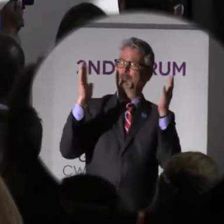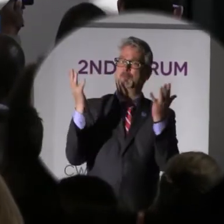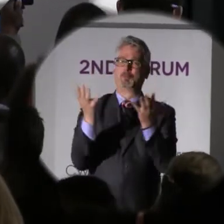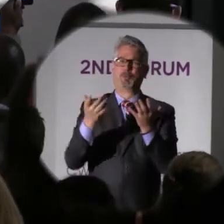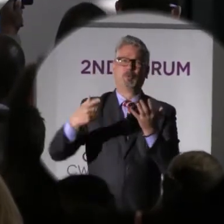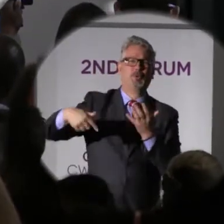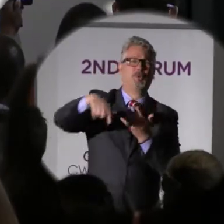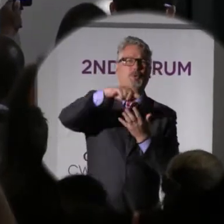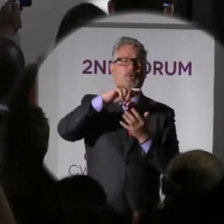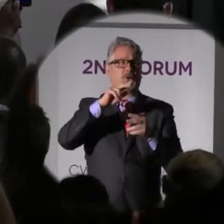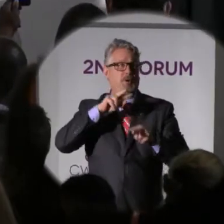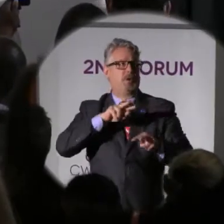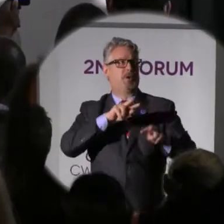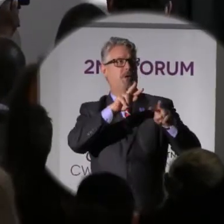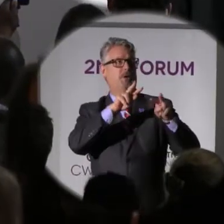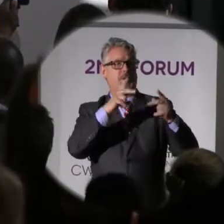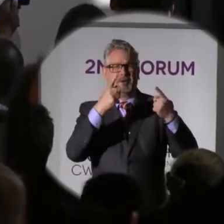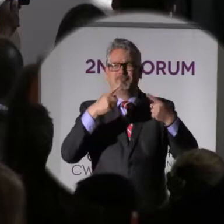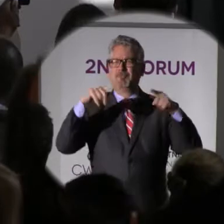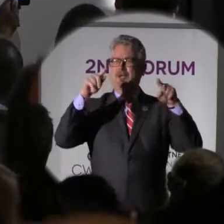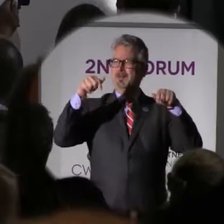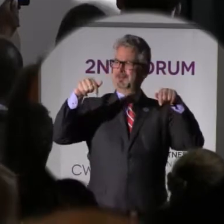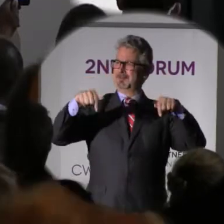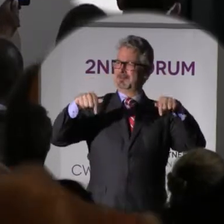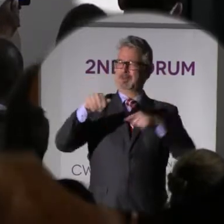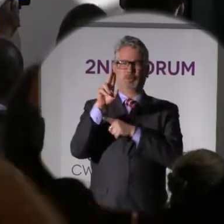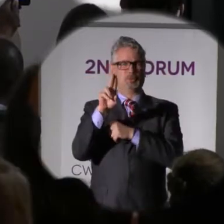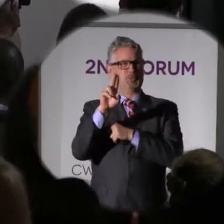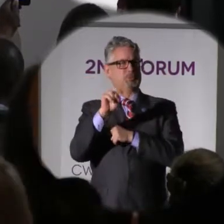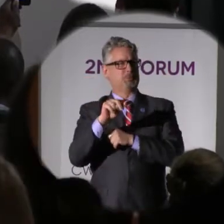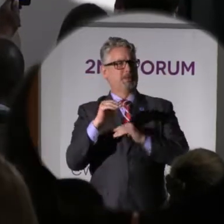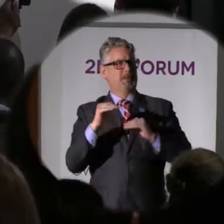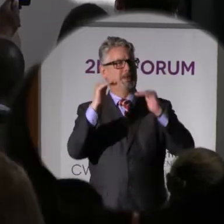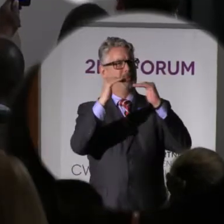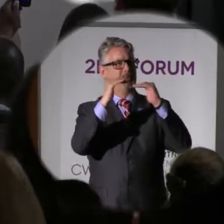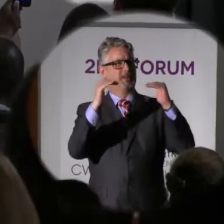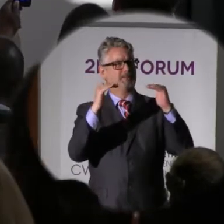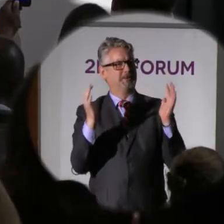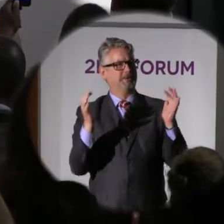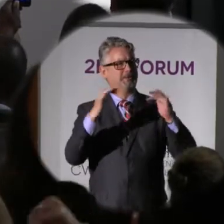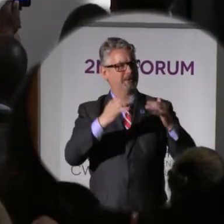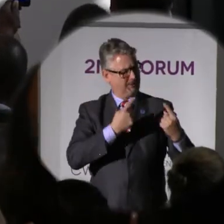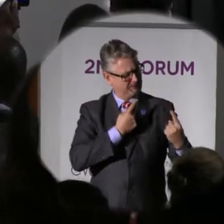These are important days for the people with disabilities in the world.